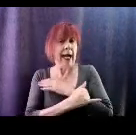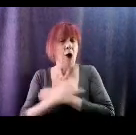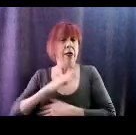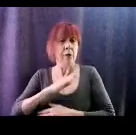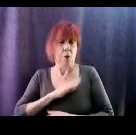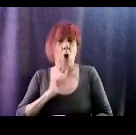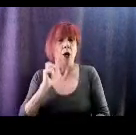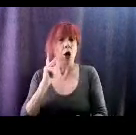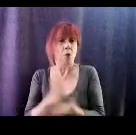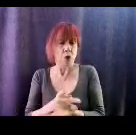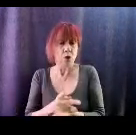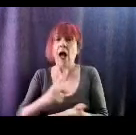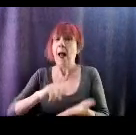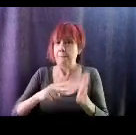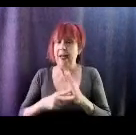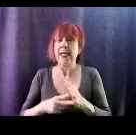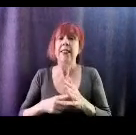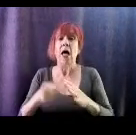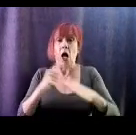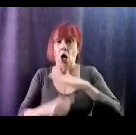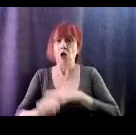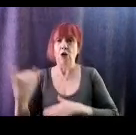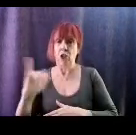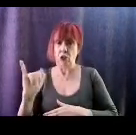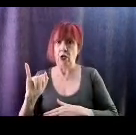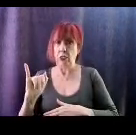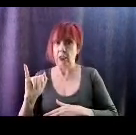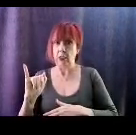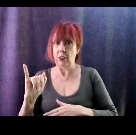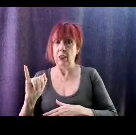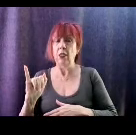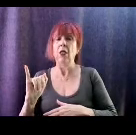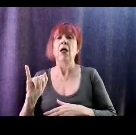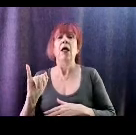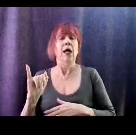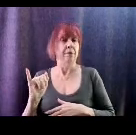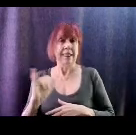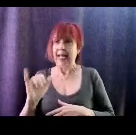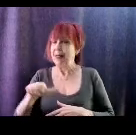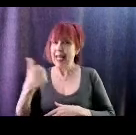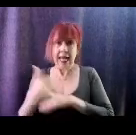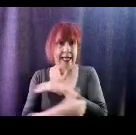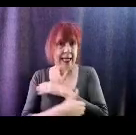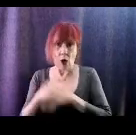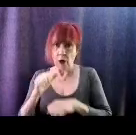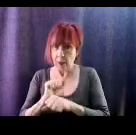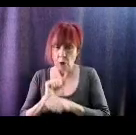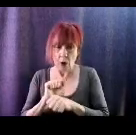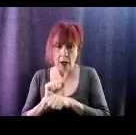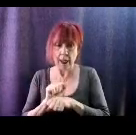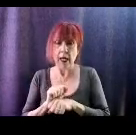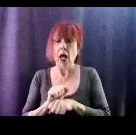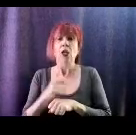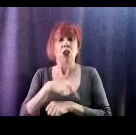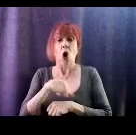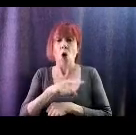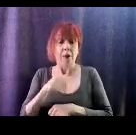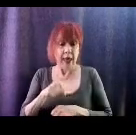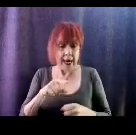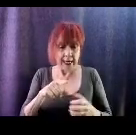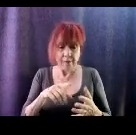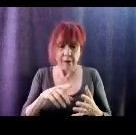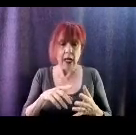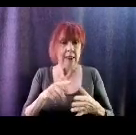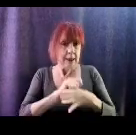while they're out there with the students, and they understand and they're taught and trained on what to do with the students. In other cases,